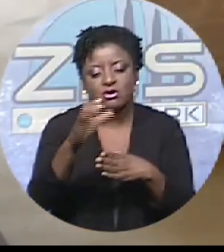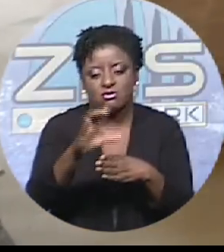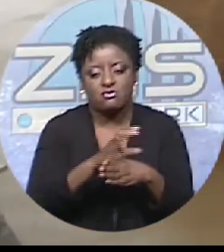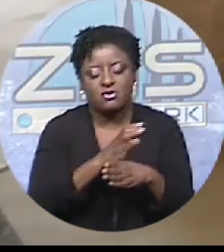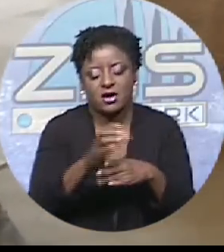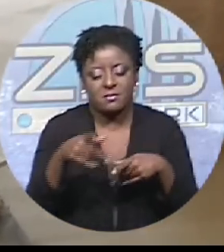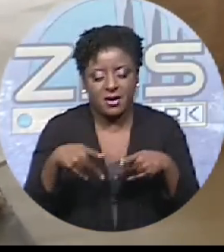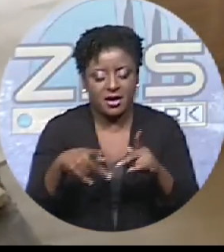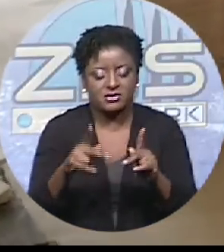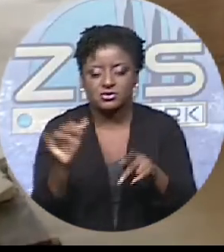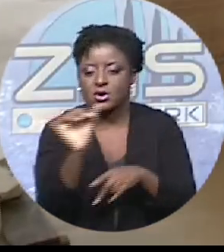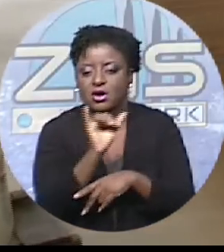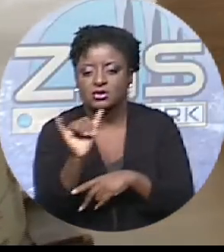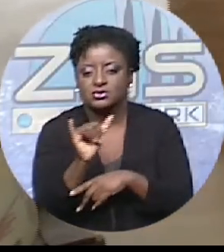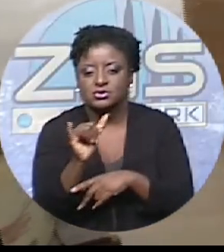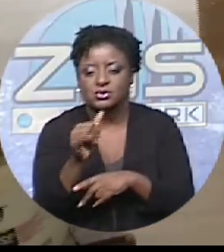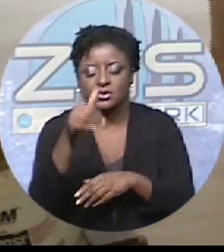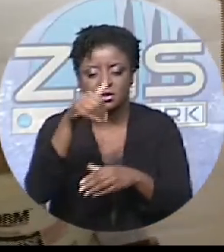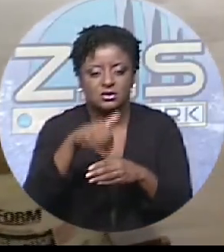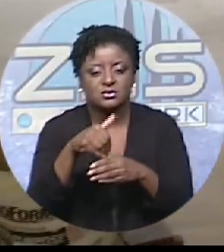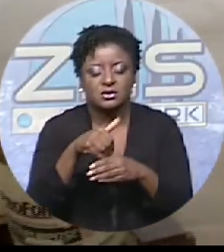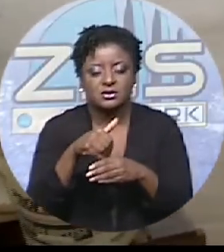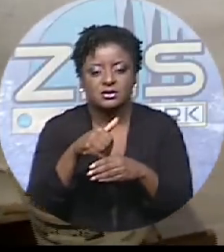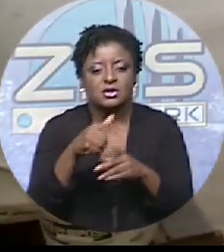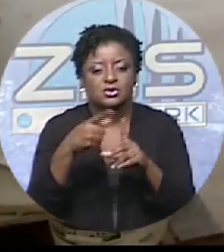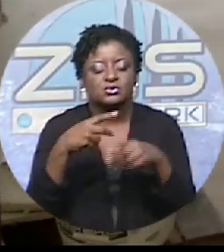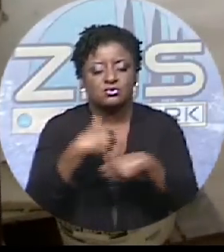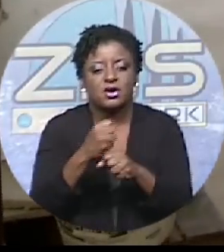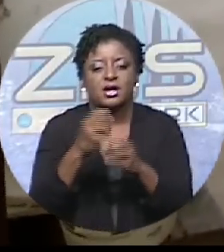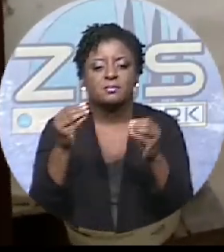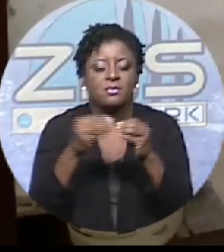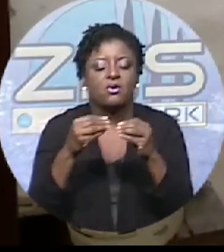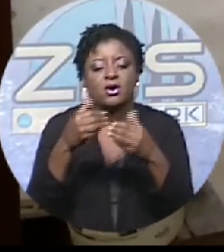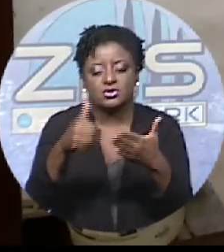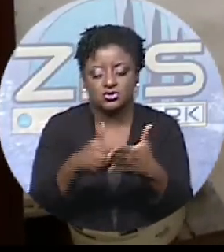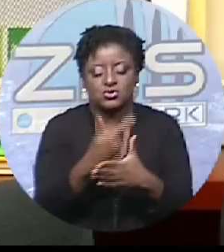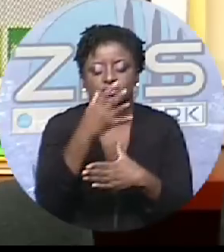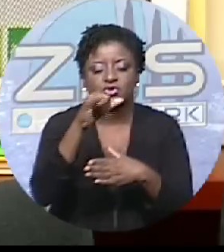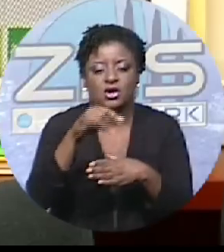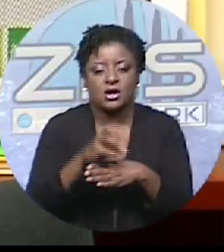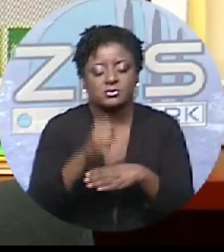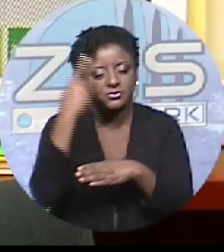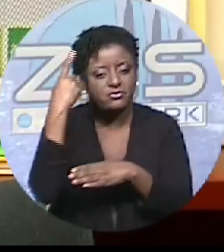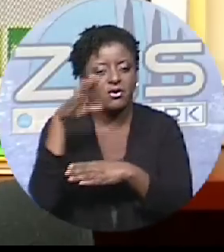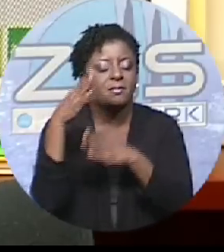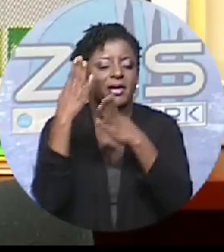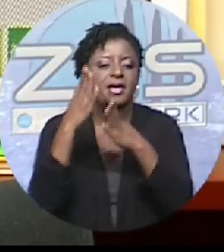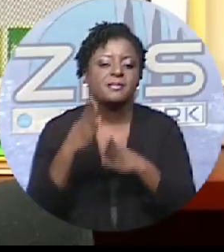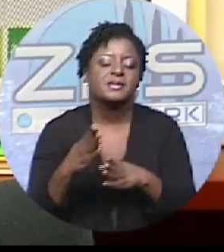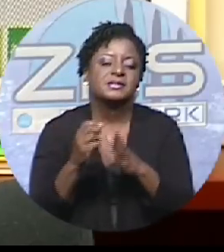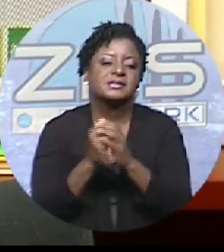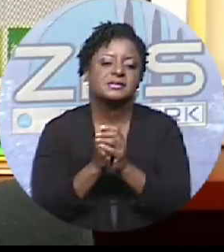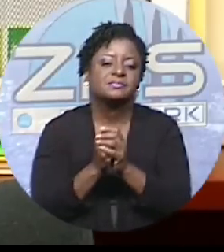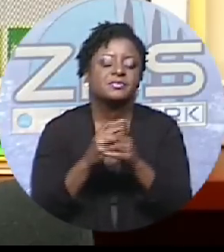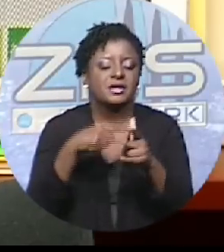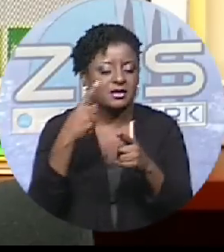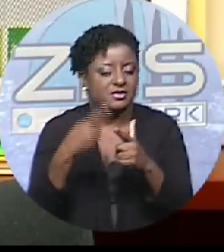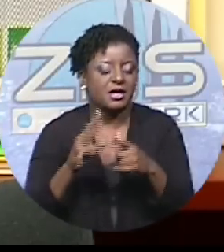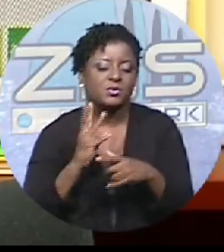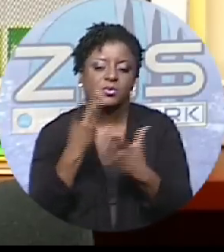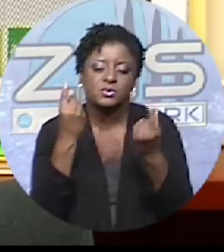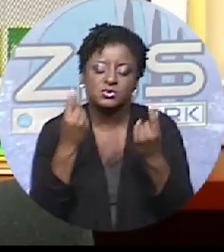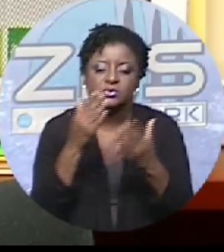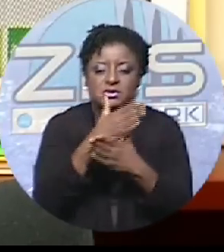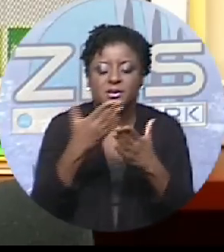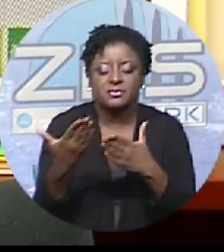be explored that she believes will help to create more new jobs for Bahamians. And then we're going to do something that I think is going